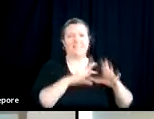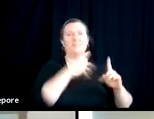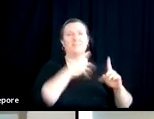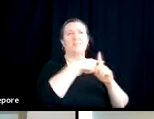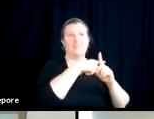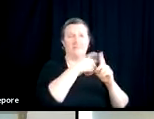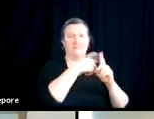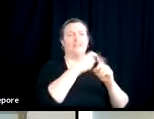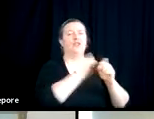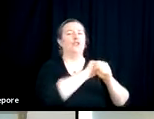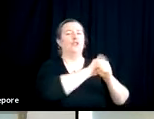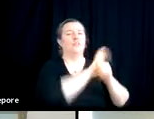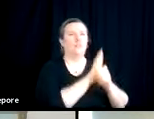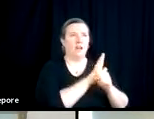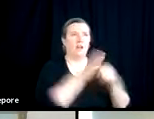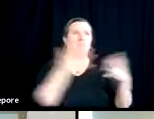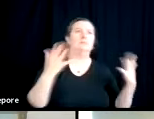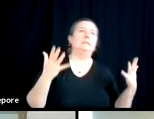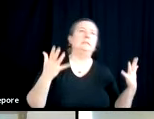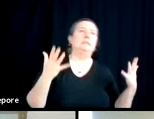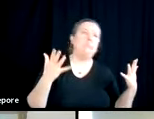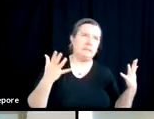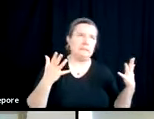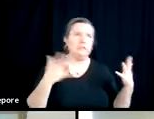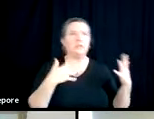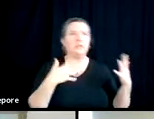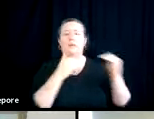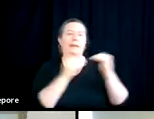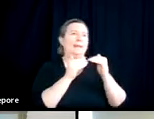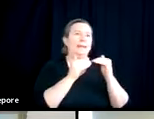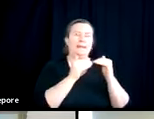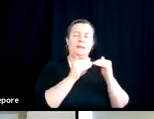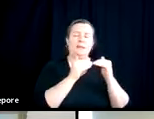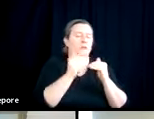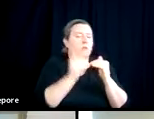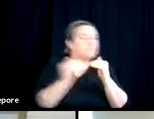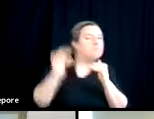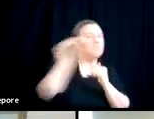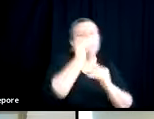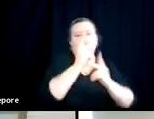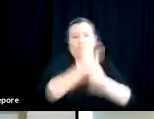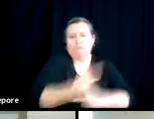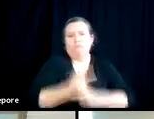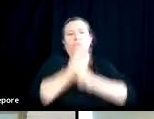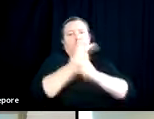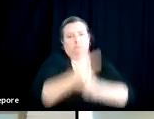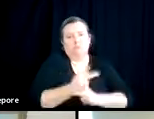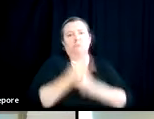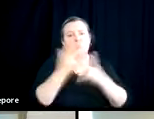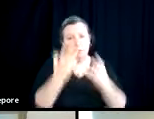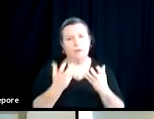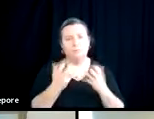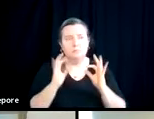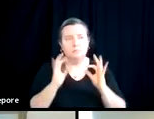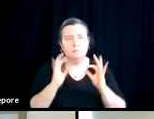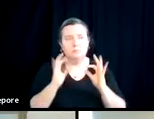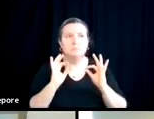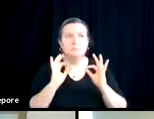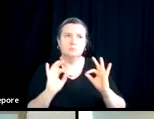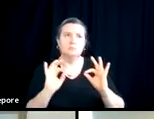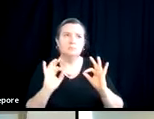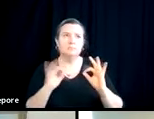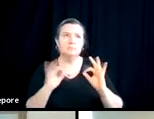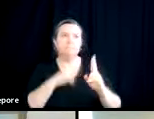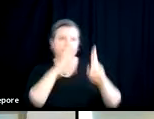being extra careful here, adhering both to the CDC guidelines, but